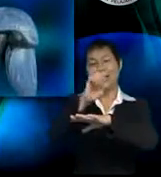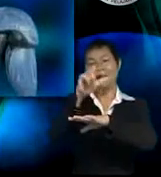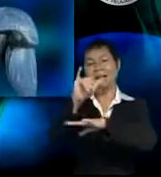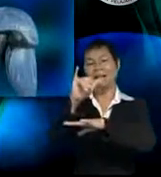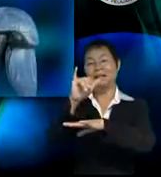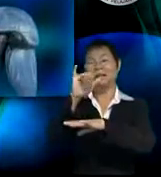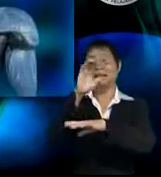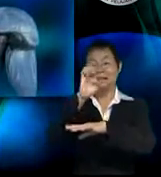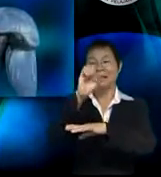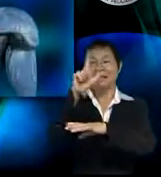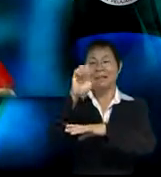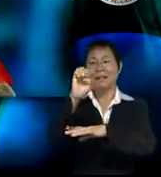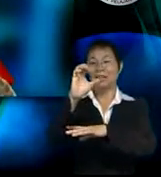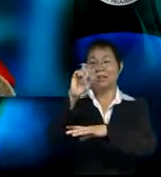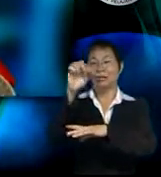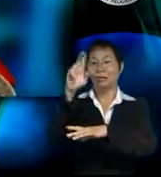chloride.